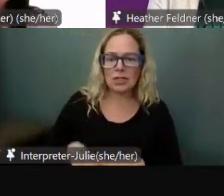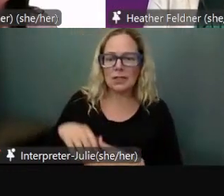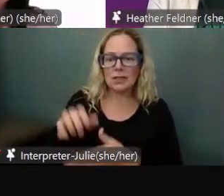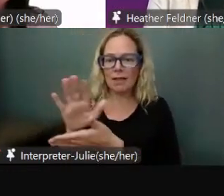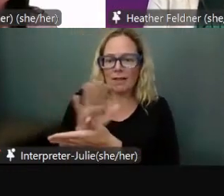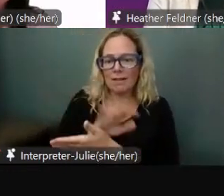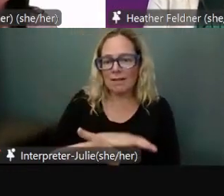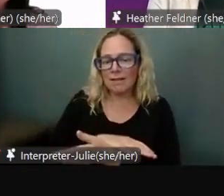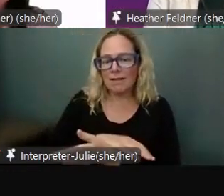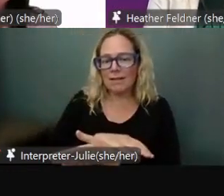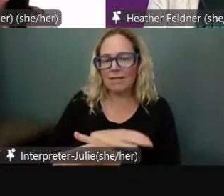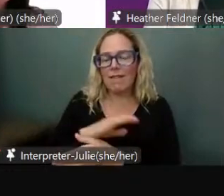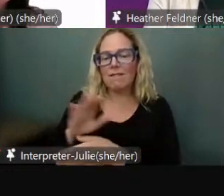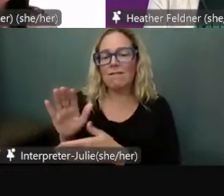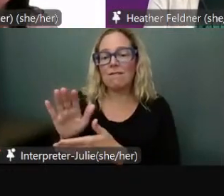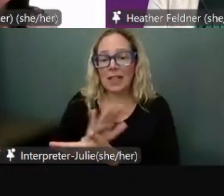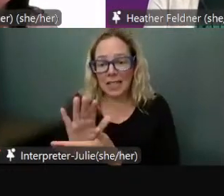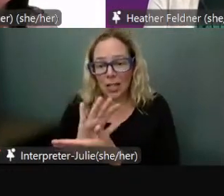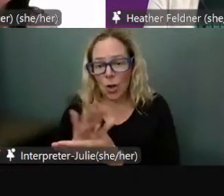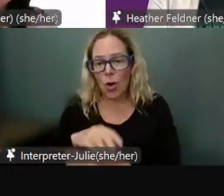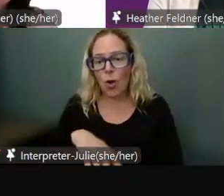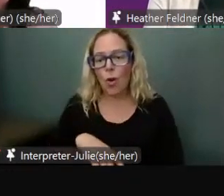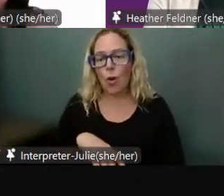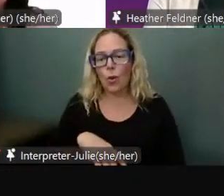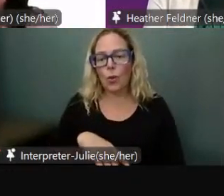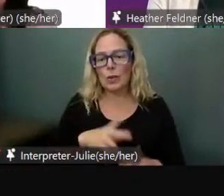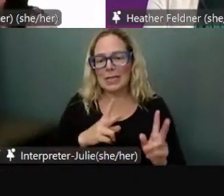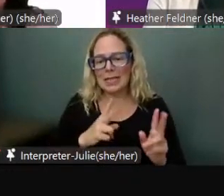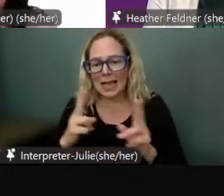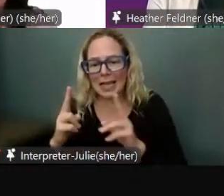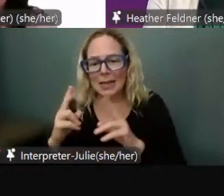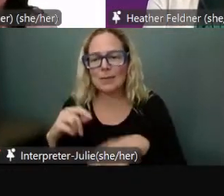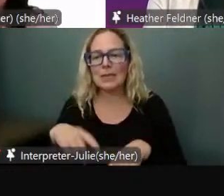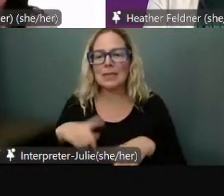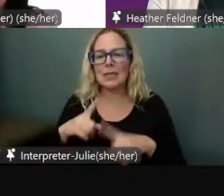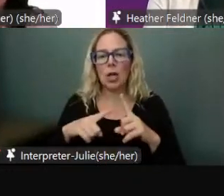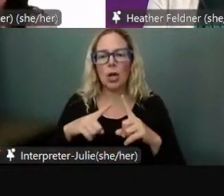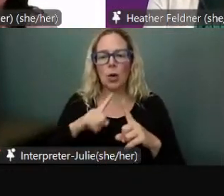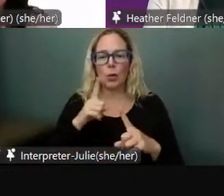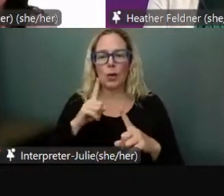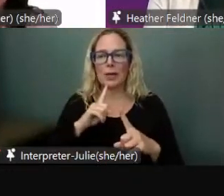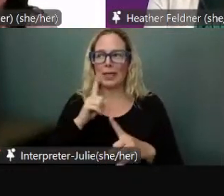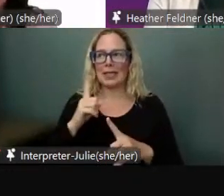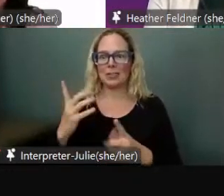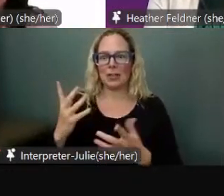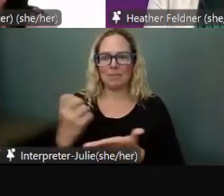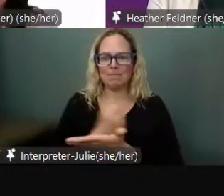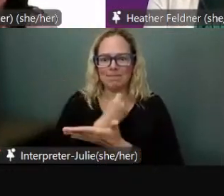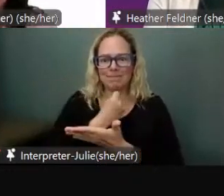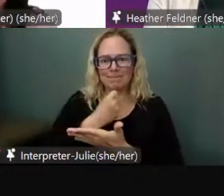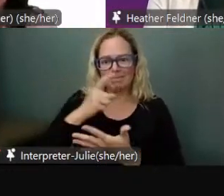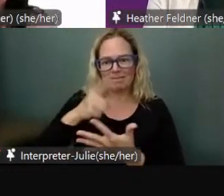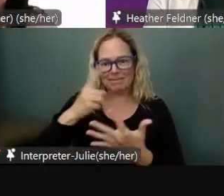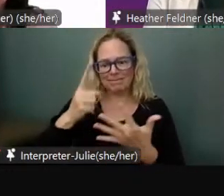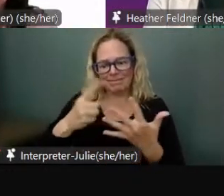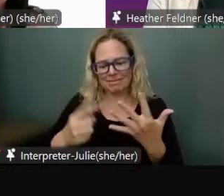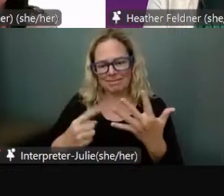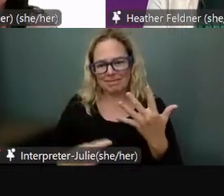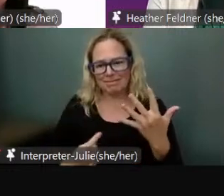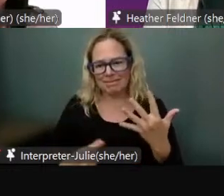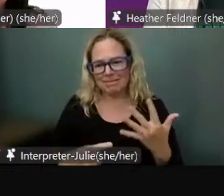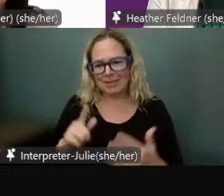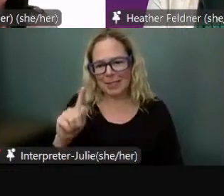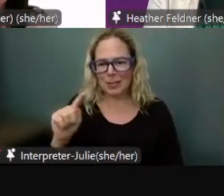clips. We really tried to maximize our pedagogical toolkit in conveying this